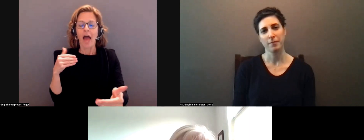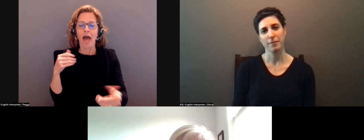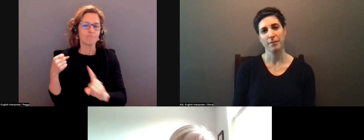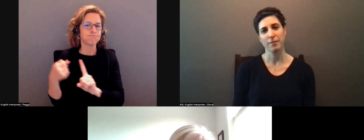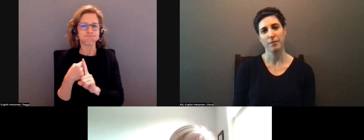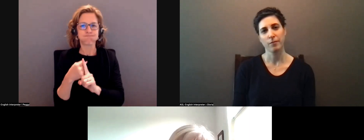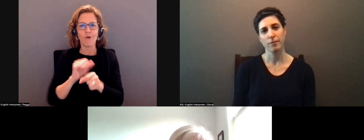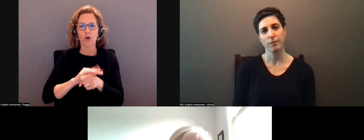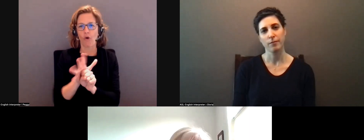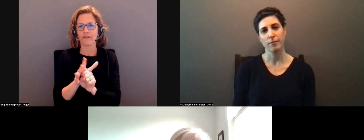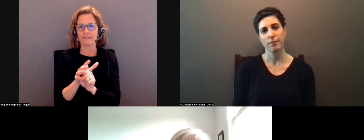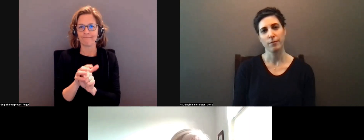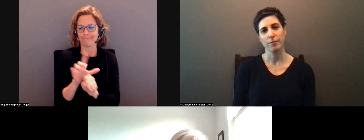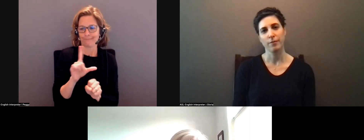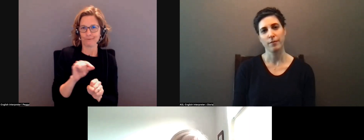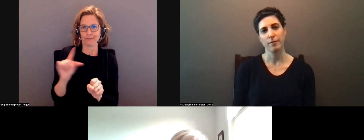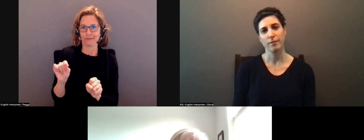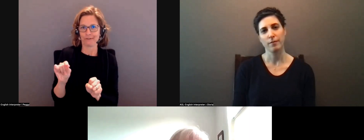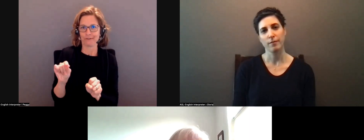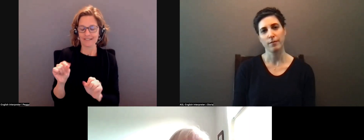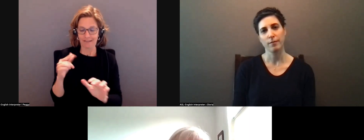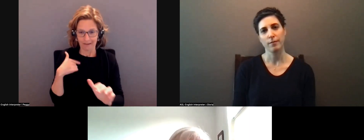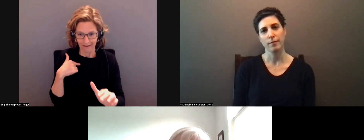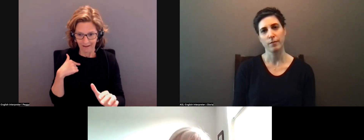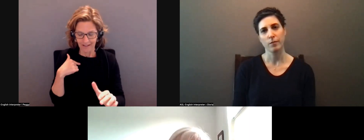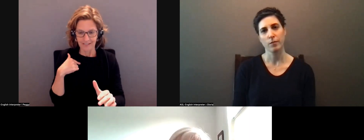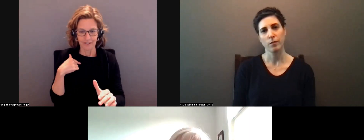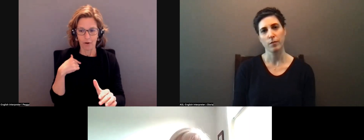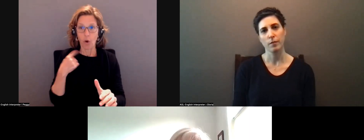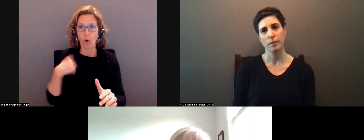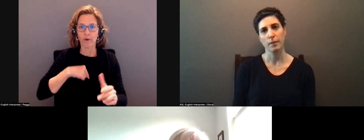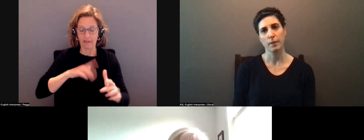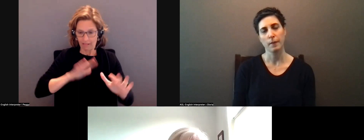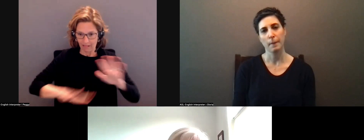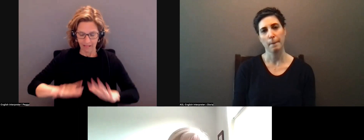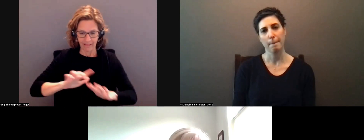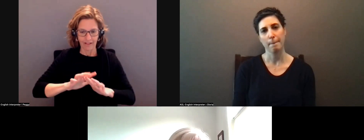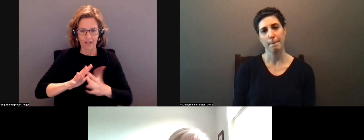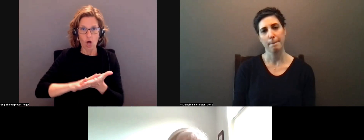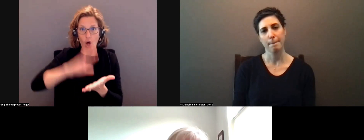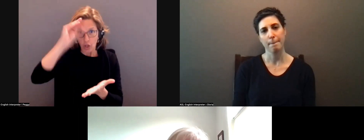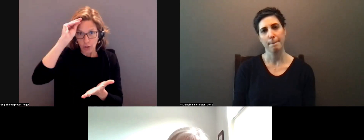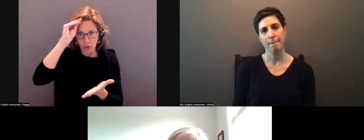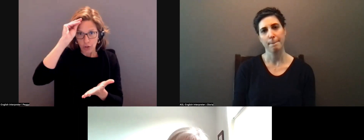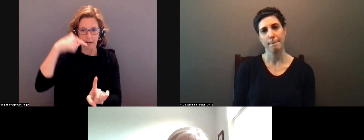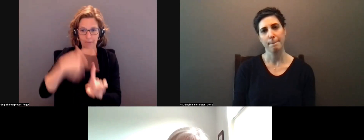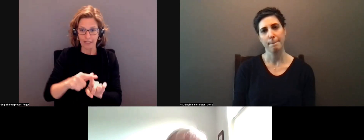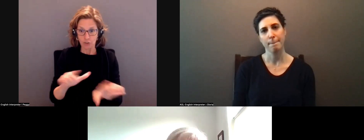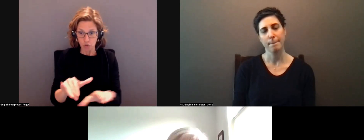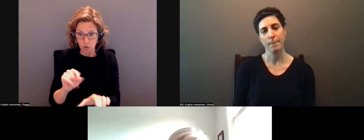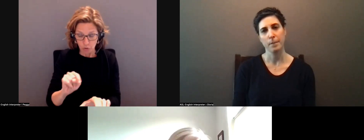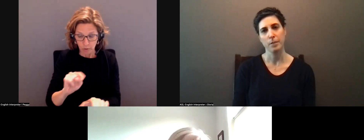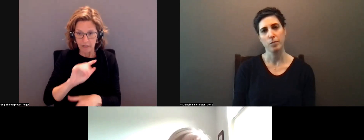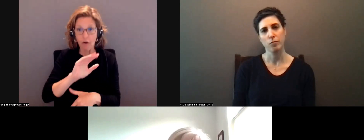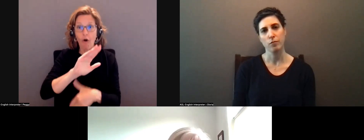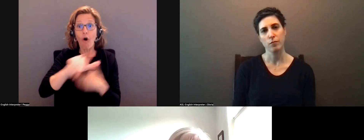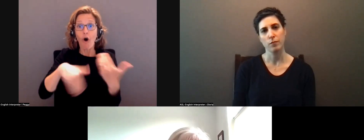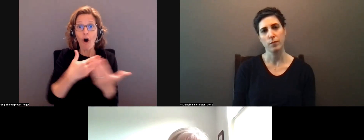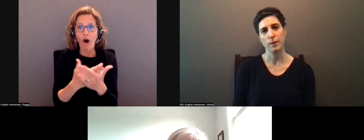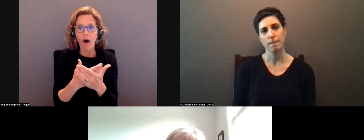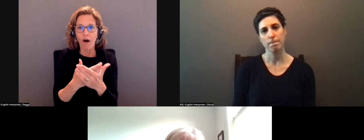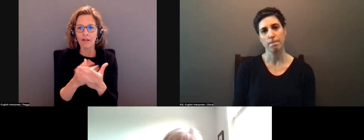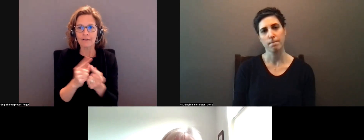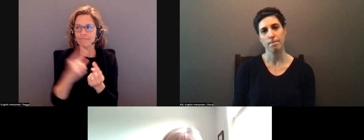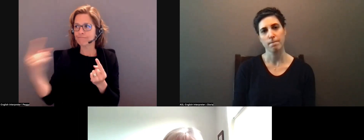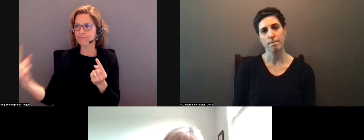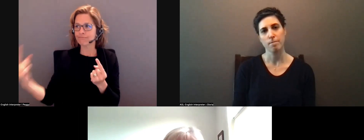were scrambling to learn everything, to implement everything, and doing it all remotely. So it